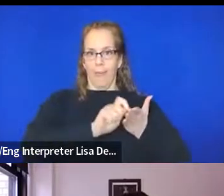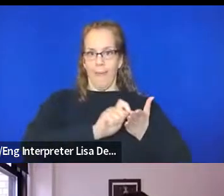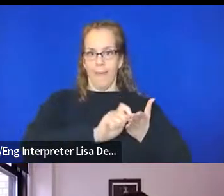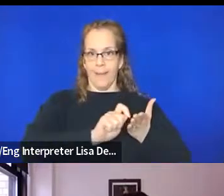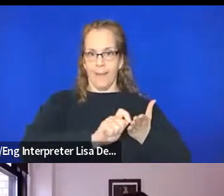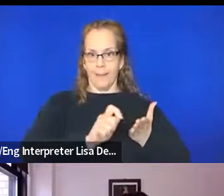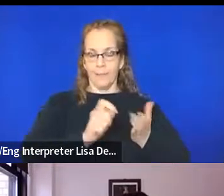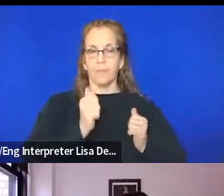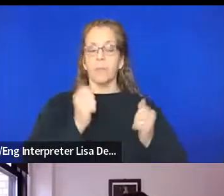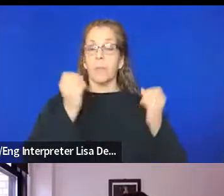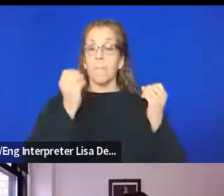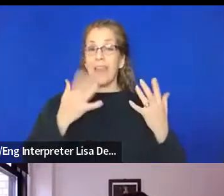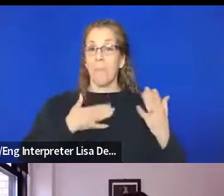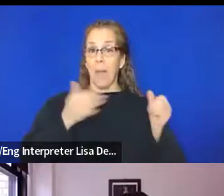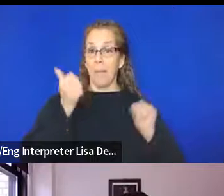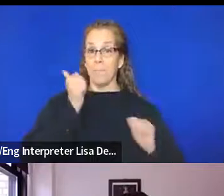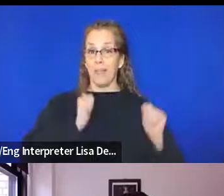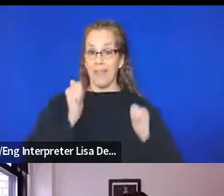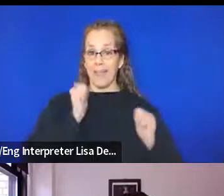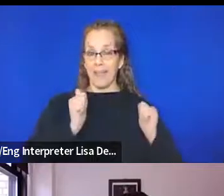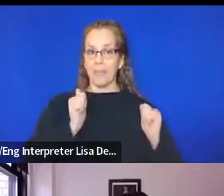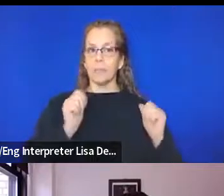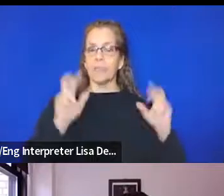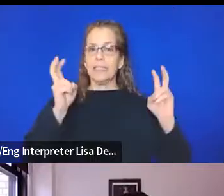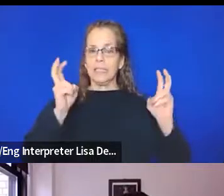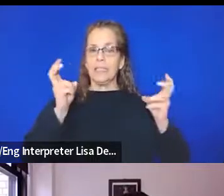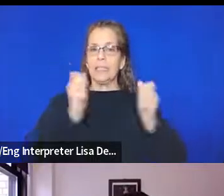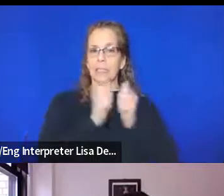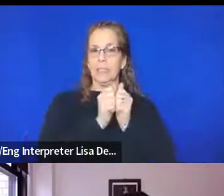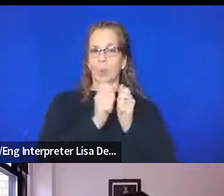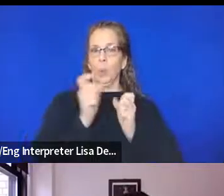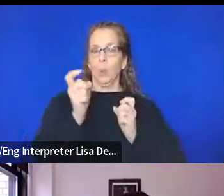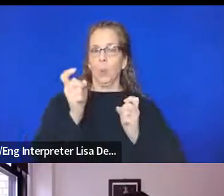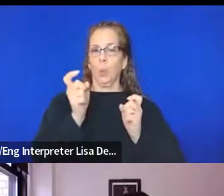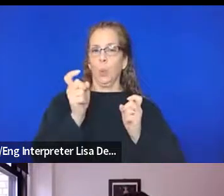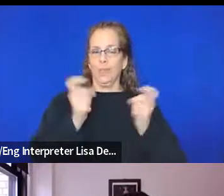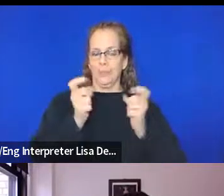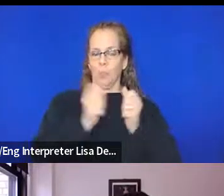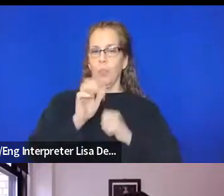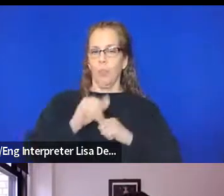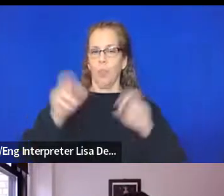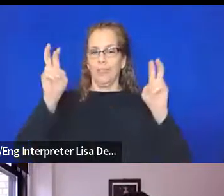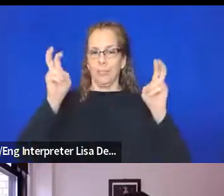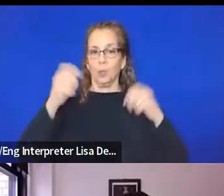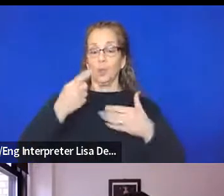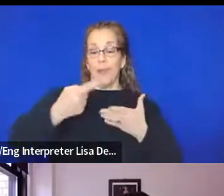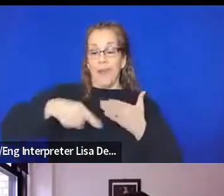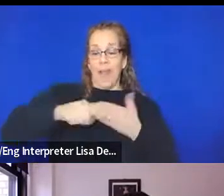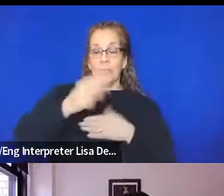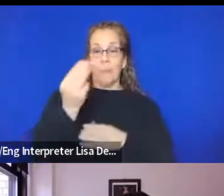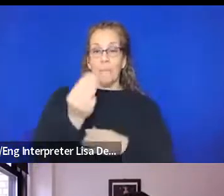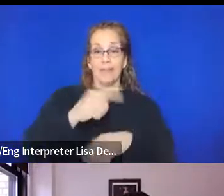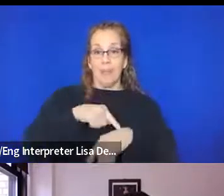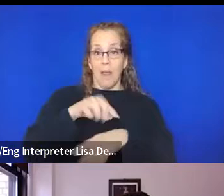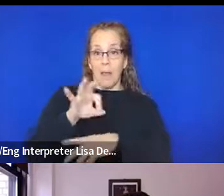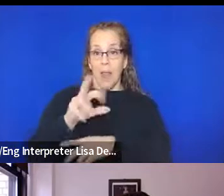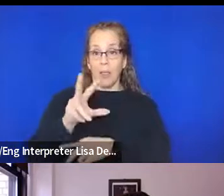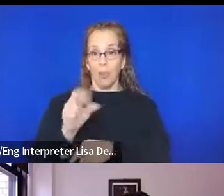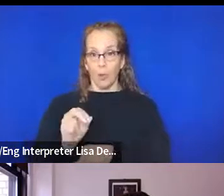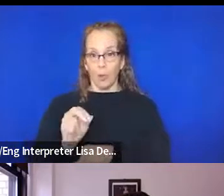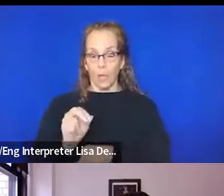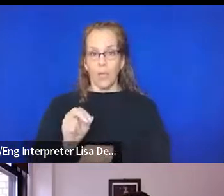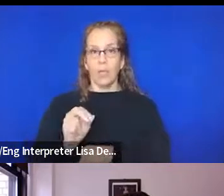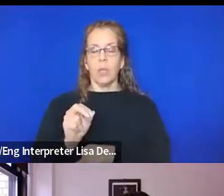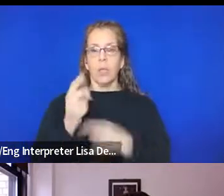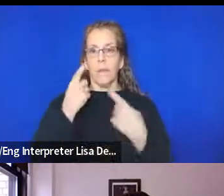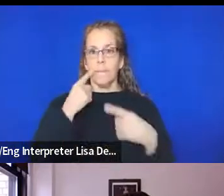those issues. And I have a meeting next Wednesday or next Monday morning at 9:30 just to finally talk about